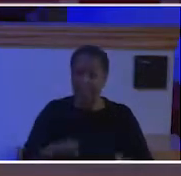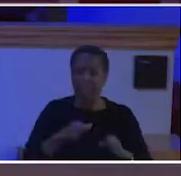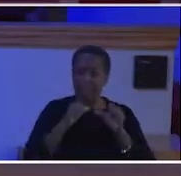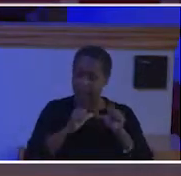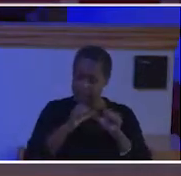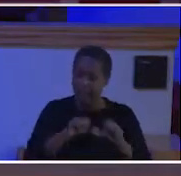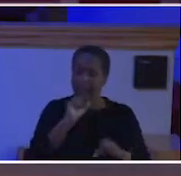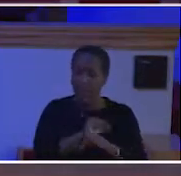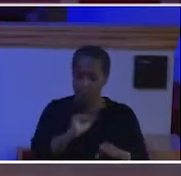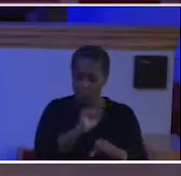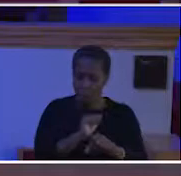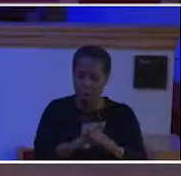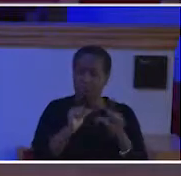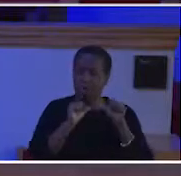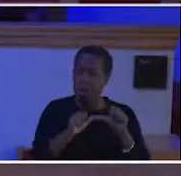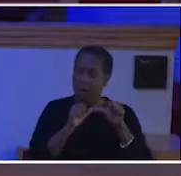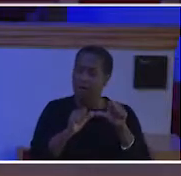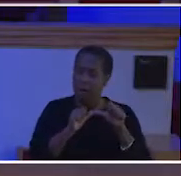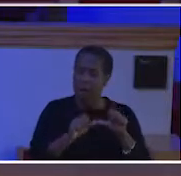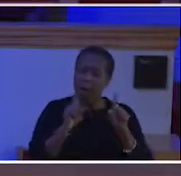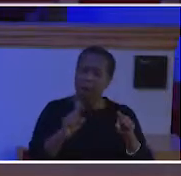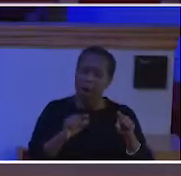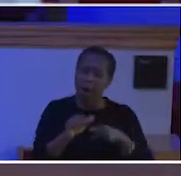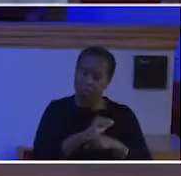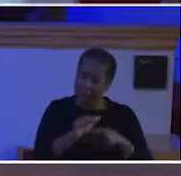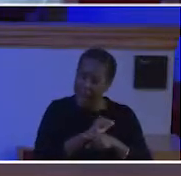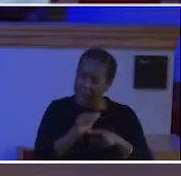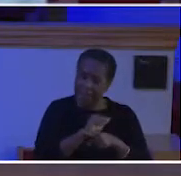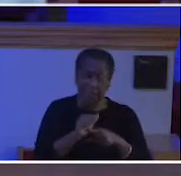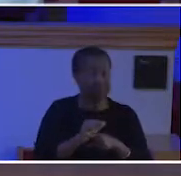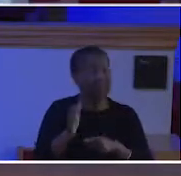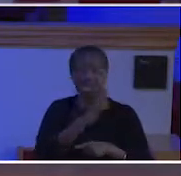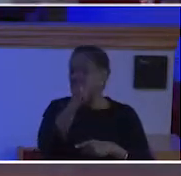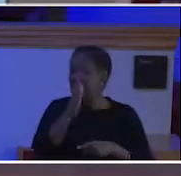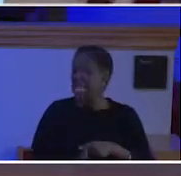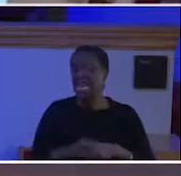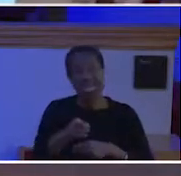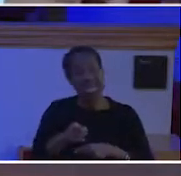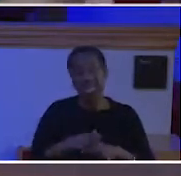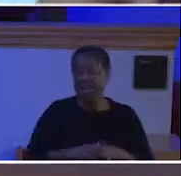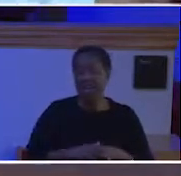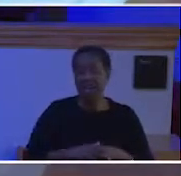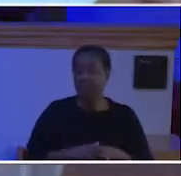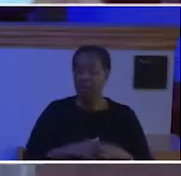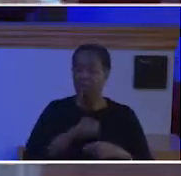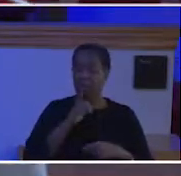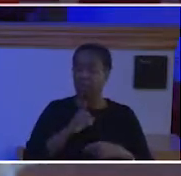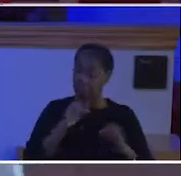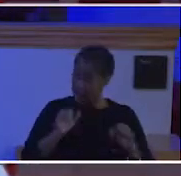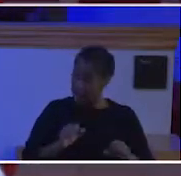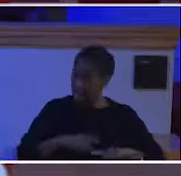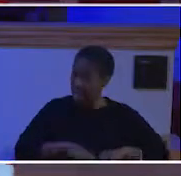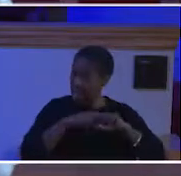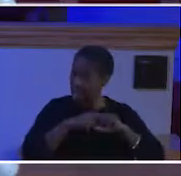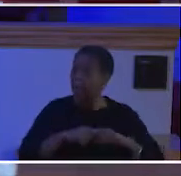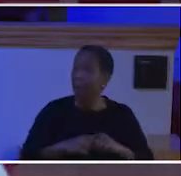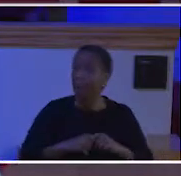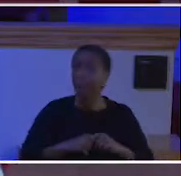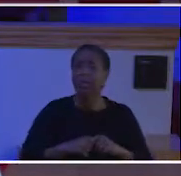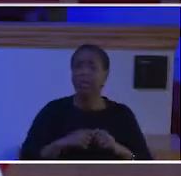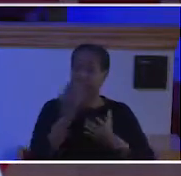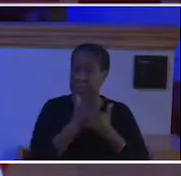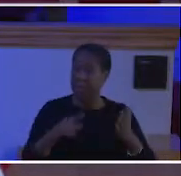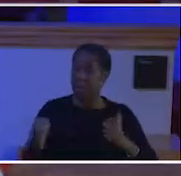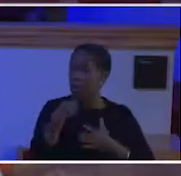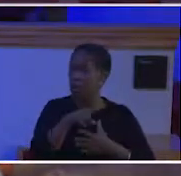on working, kept on going to practice, never demeaned the star. And can I pause here? Some of